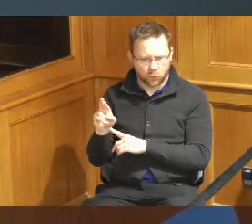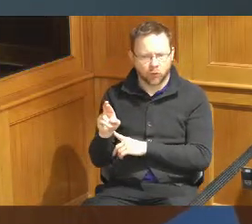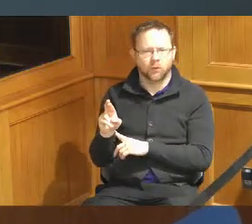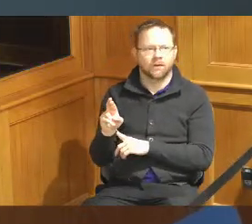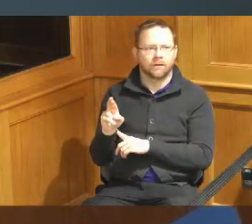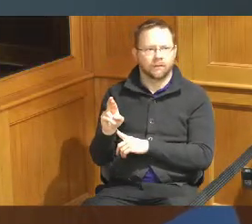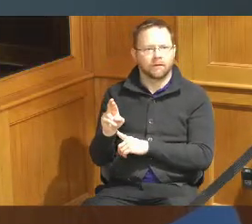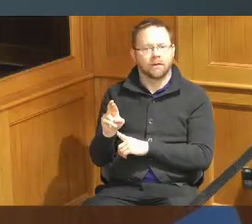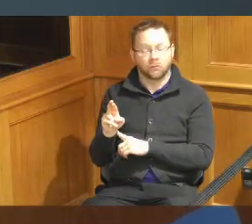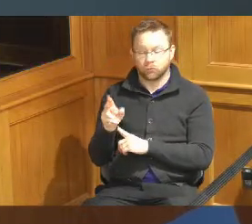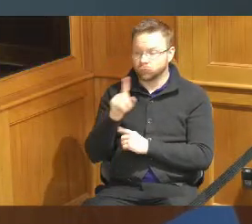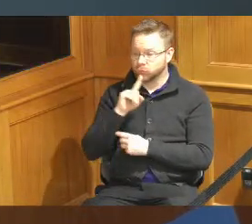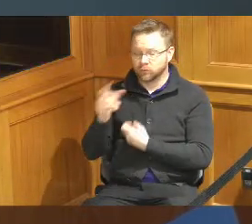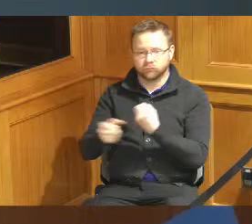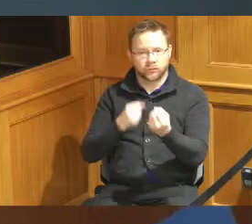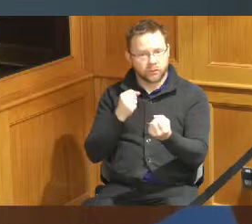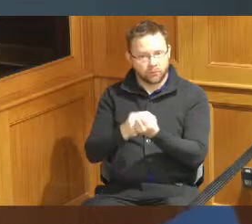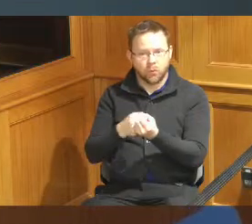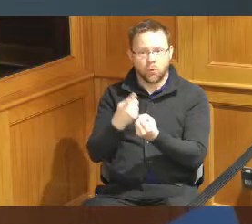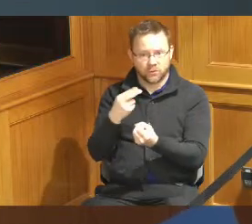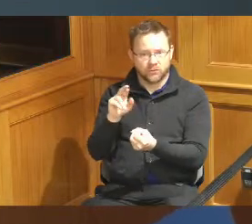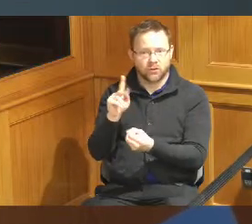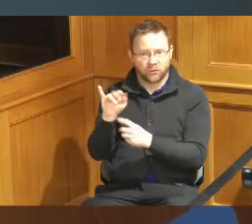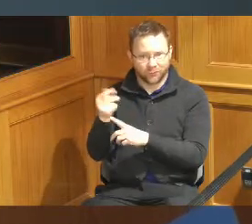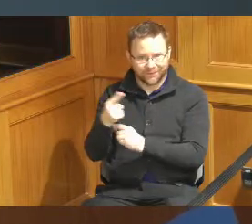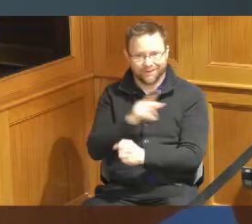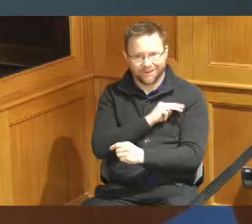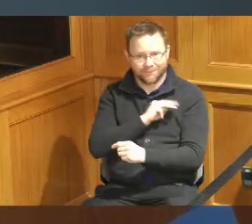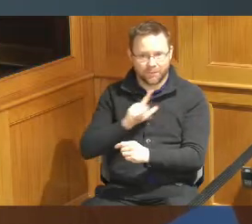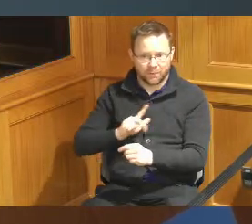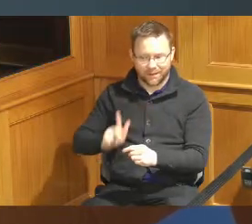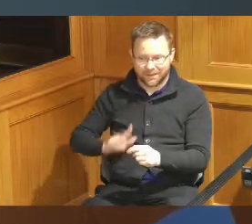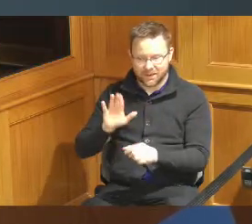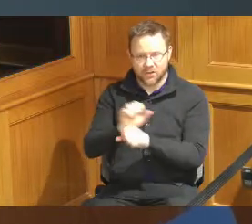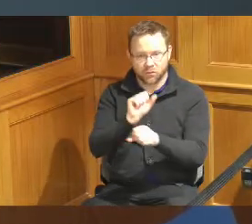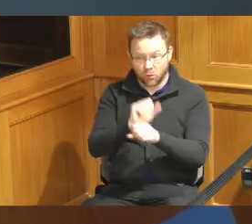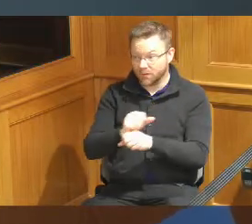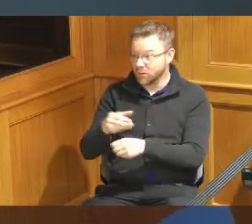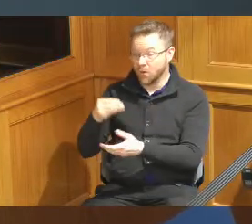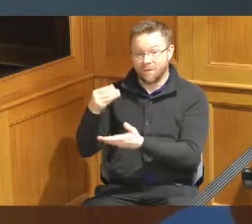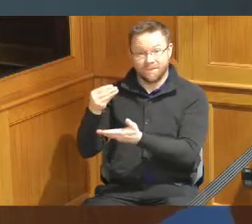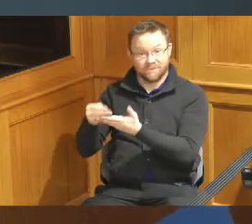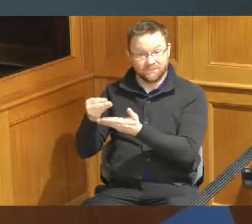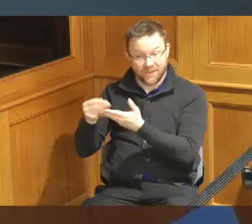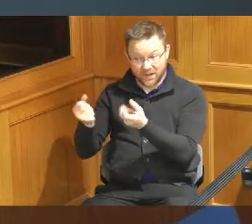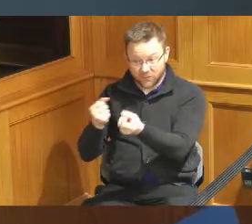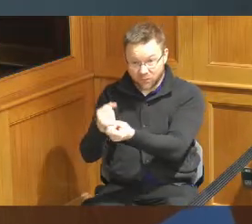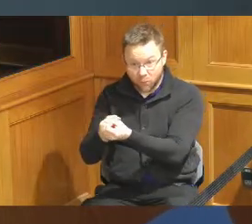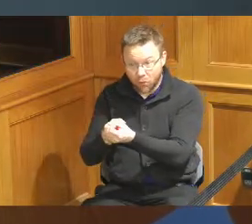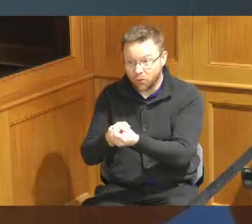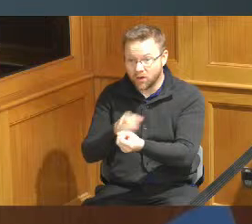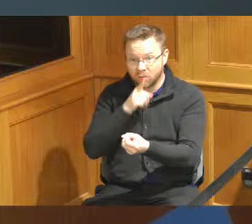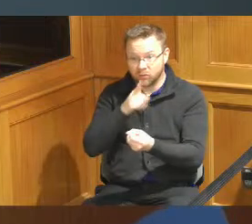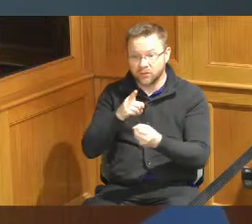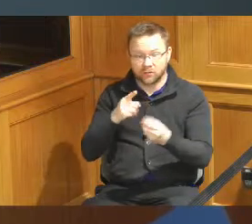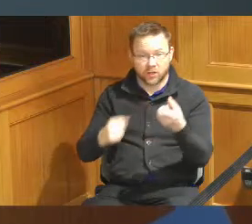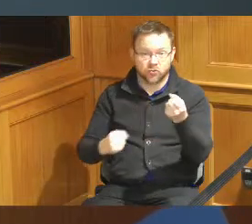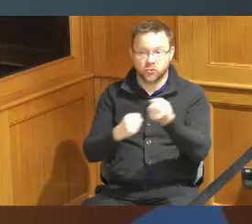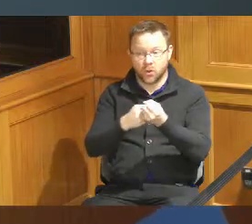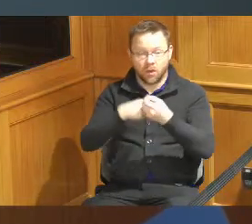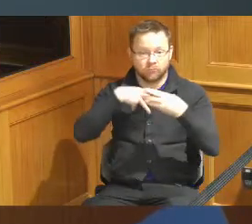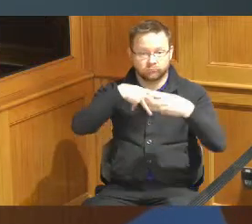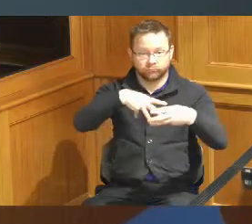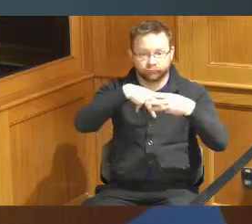was instrumental in supporting Dr. King's life work, both financially and on the front lines, as to